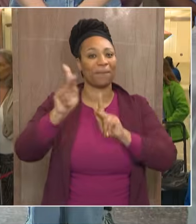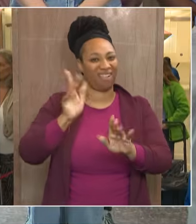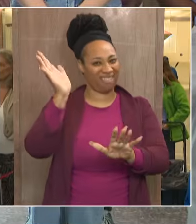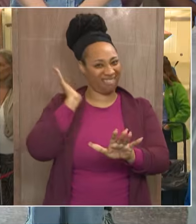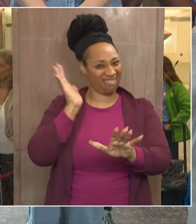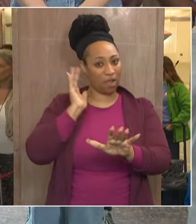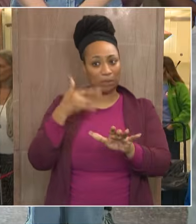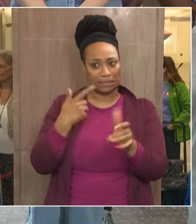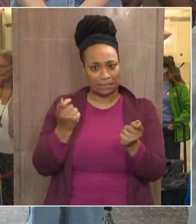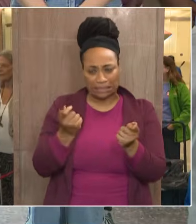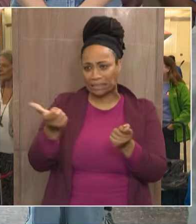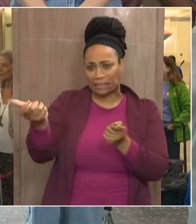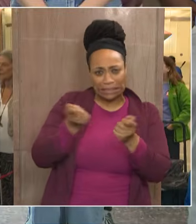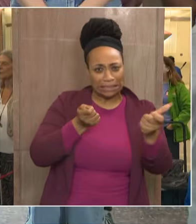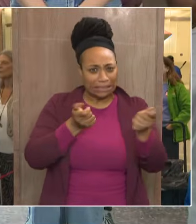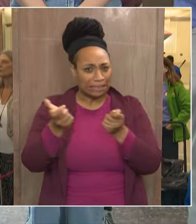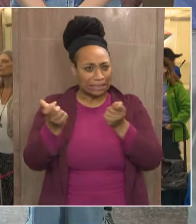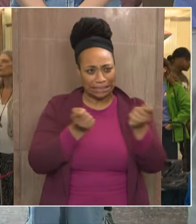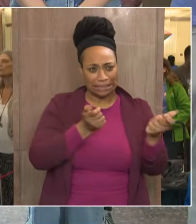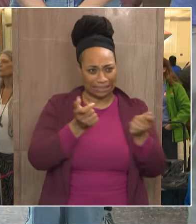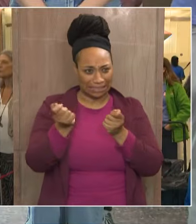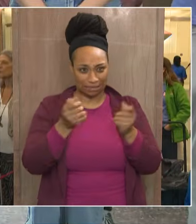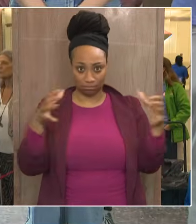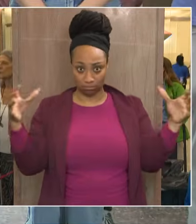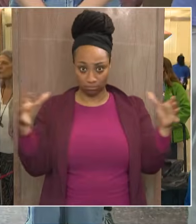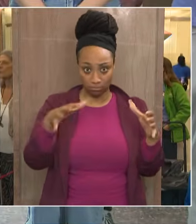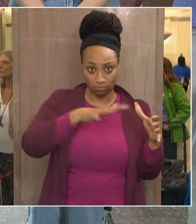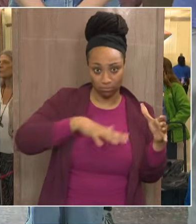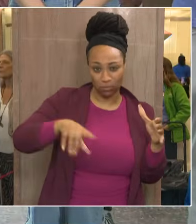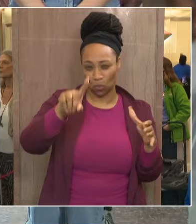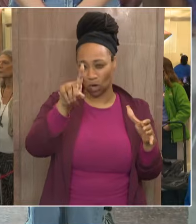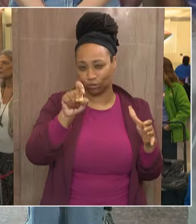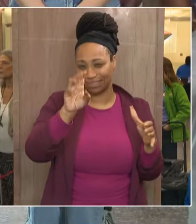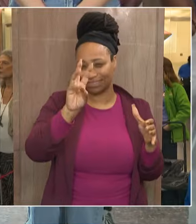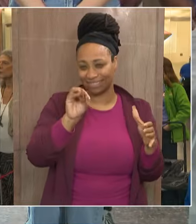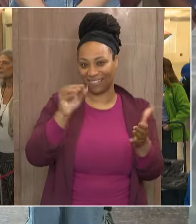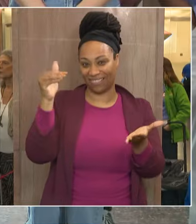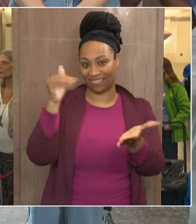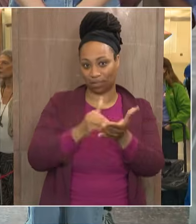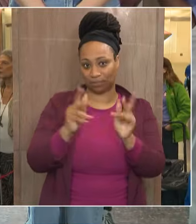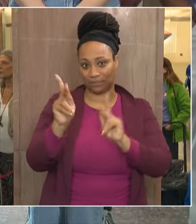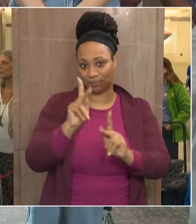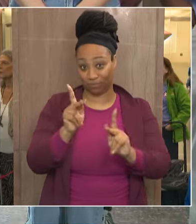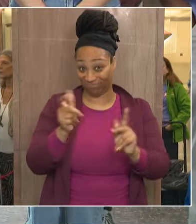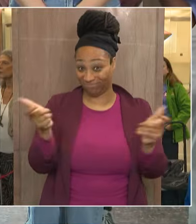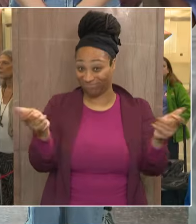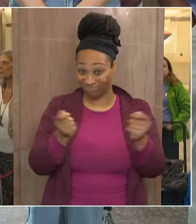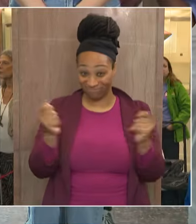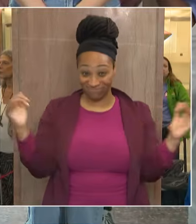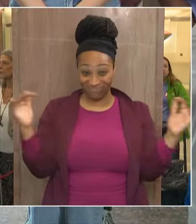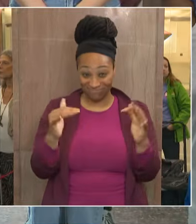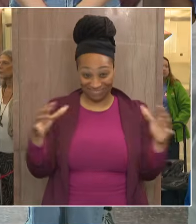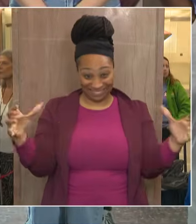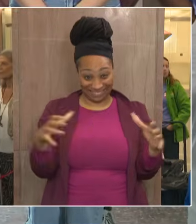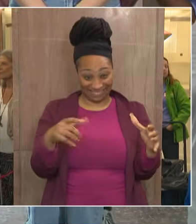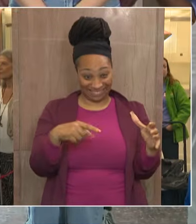160,000 people to the downtown. Art Ave is especially meaningful because it connects so